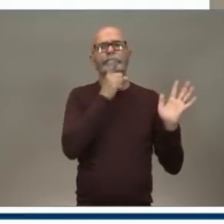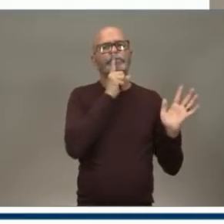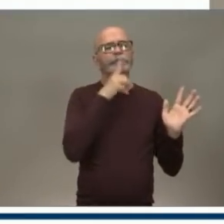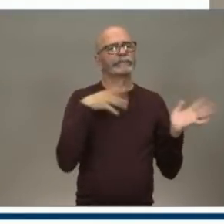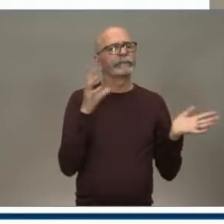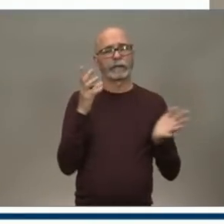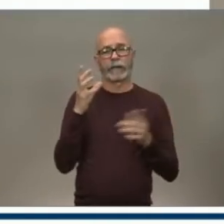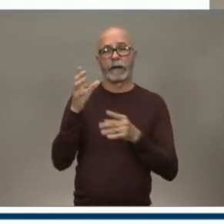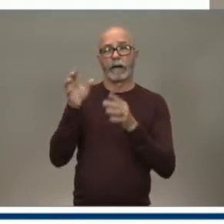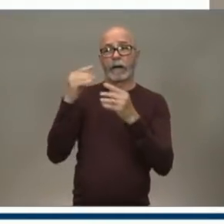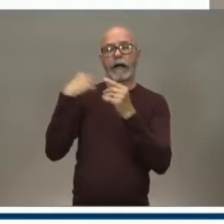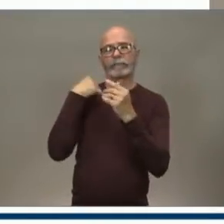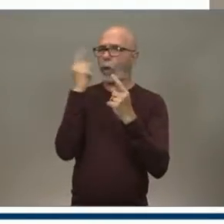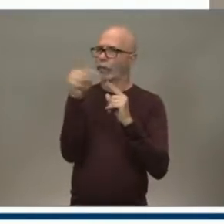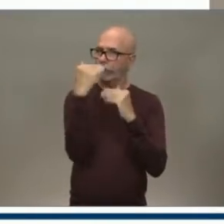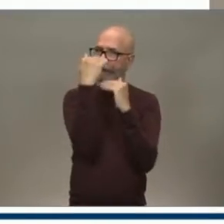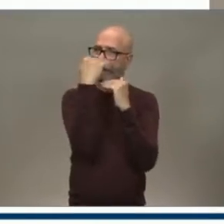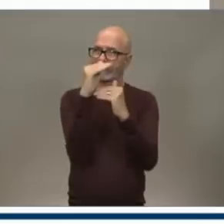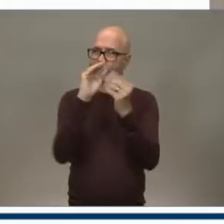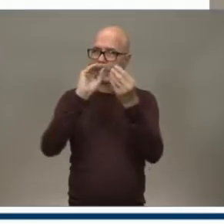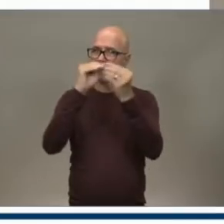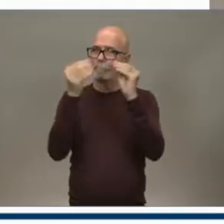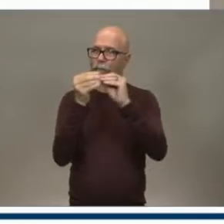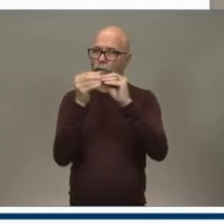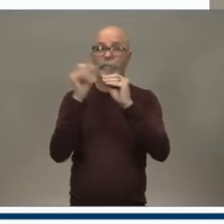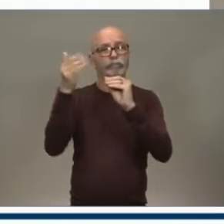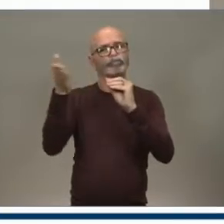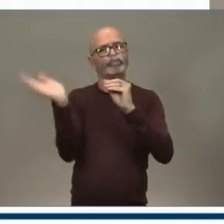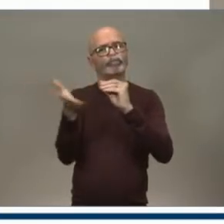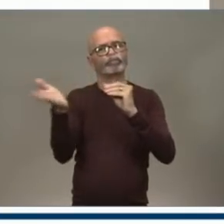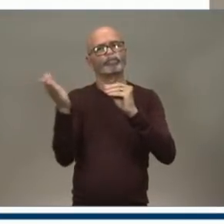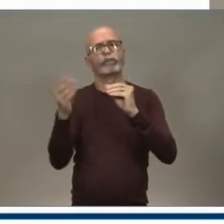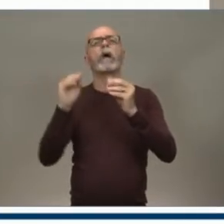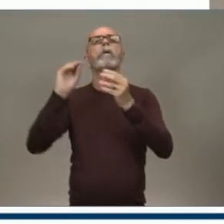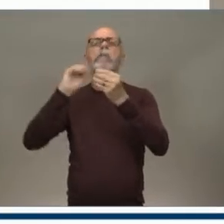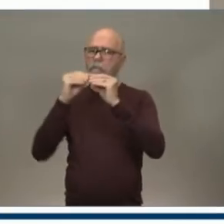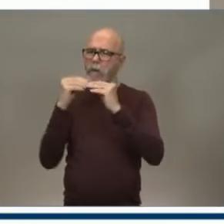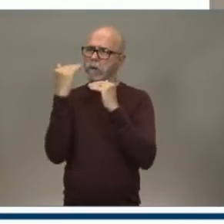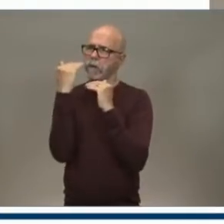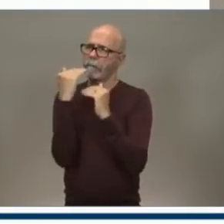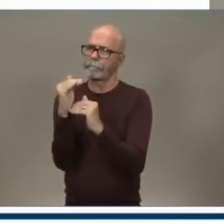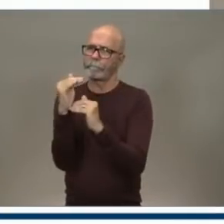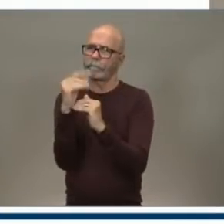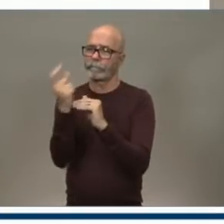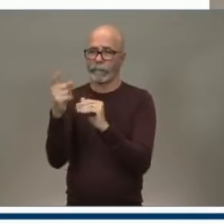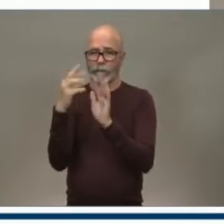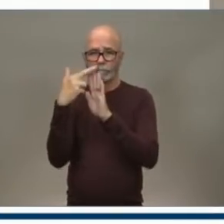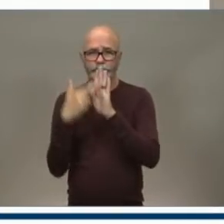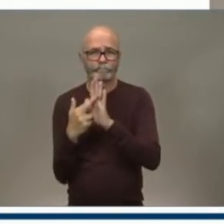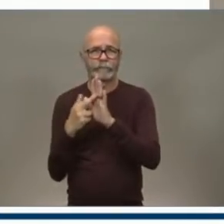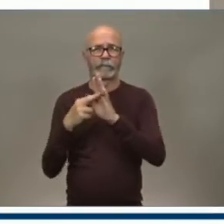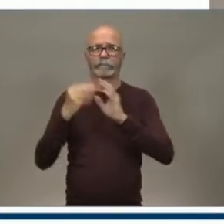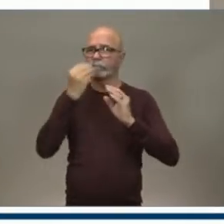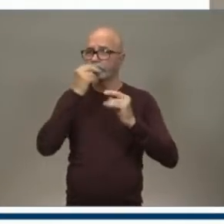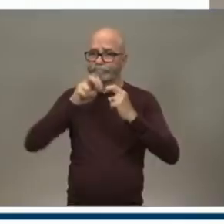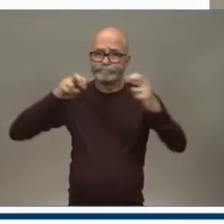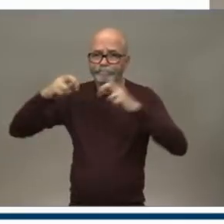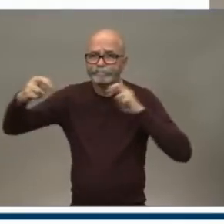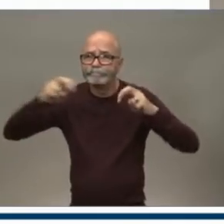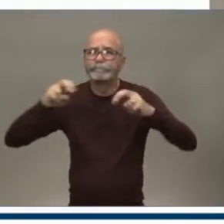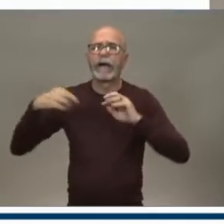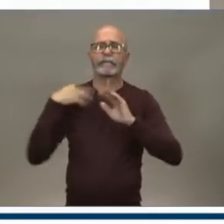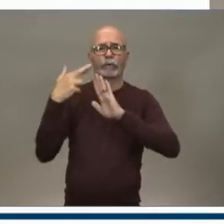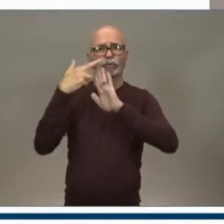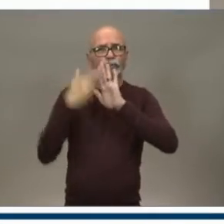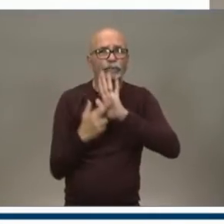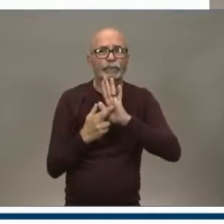They can go ahead and be doing this. However, I can give no guarantee that in the middle of December or the